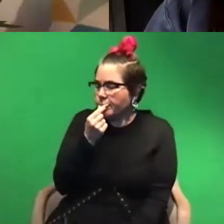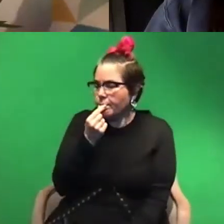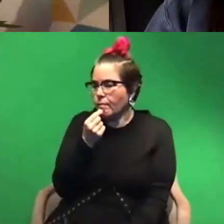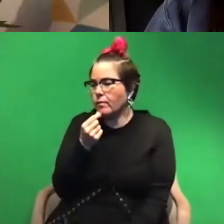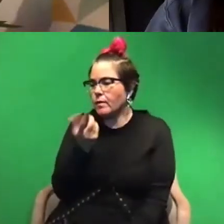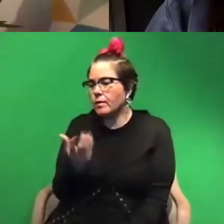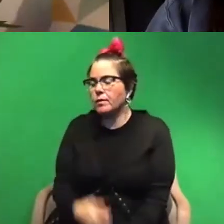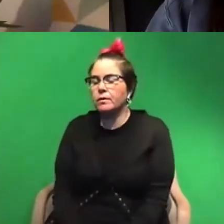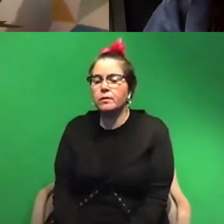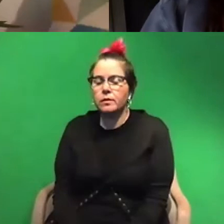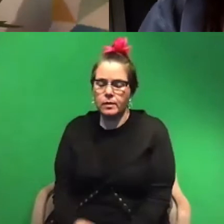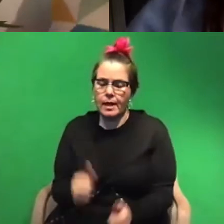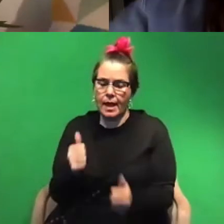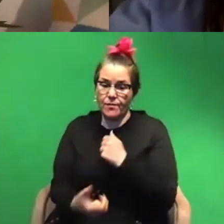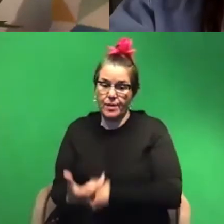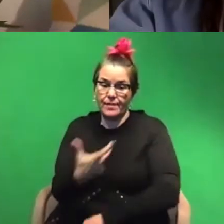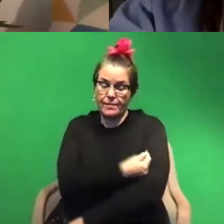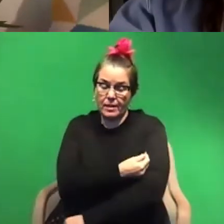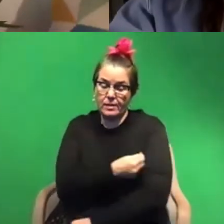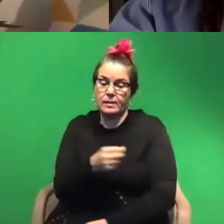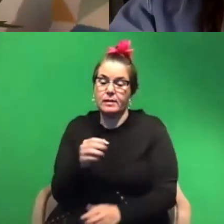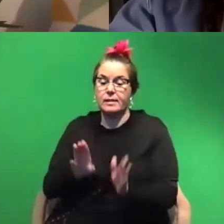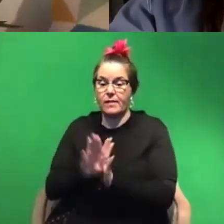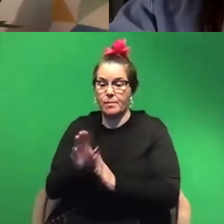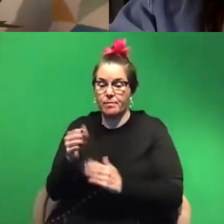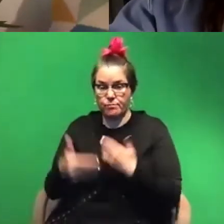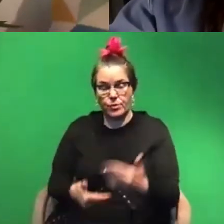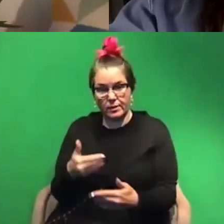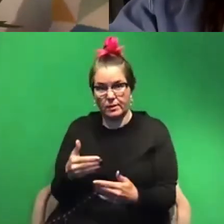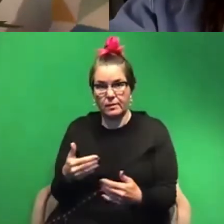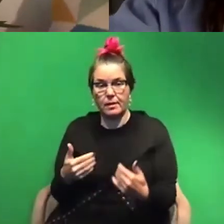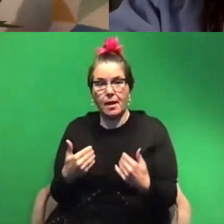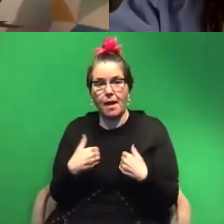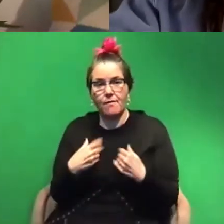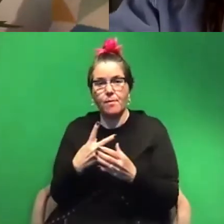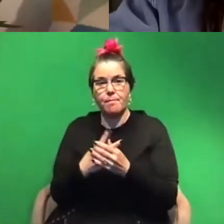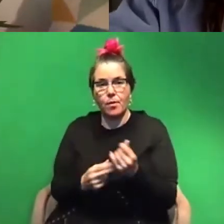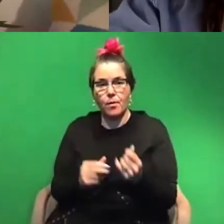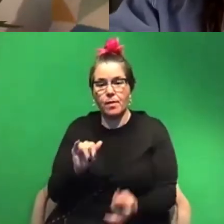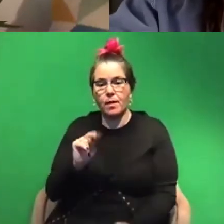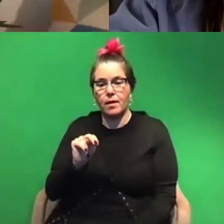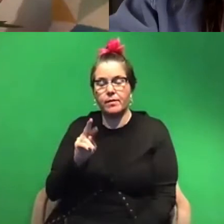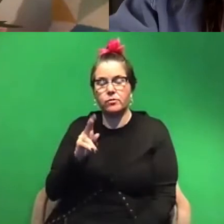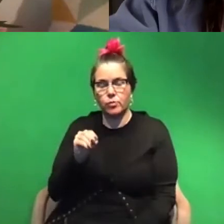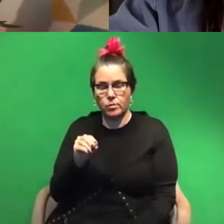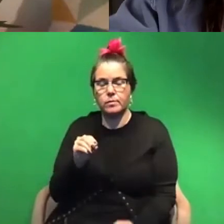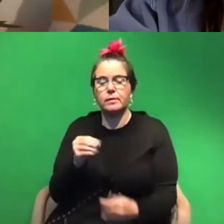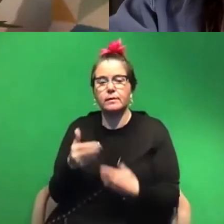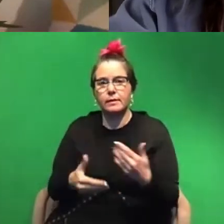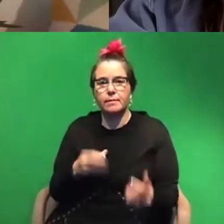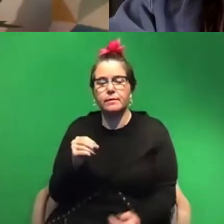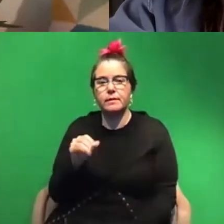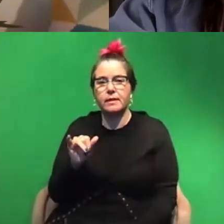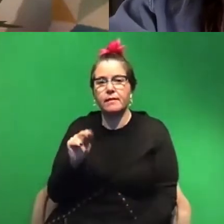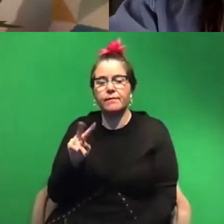so every vaccine development process has both in vitro steps as well as in vivo steps.